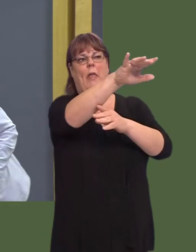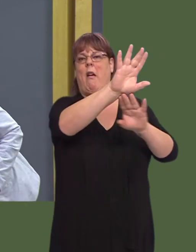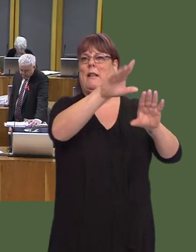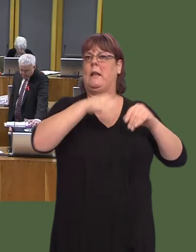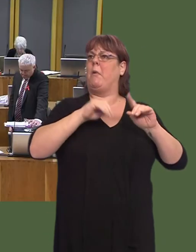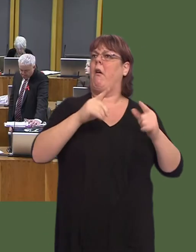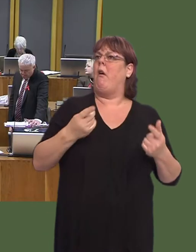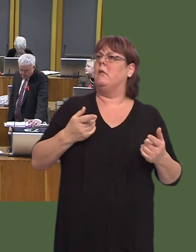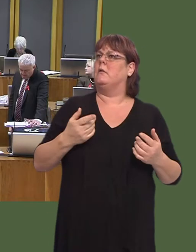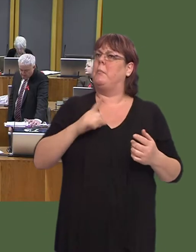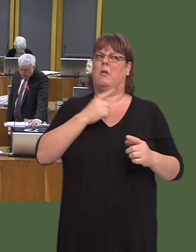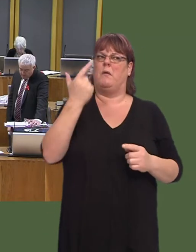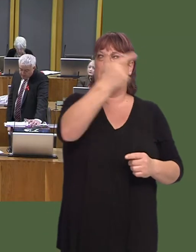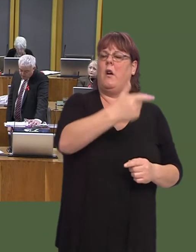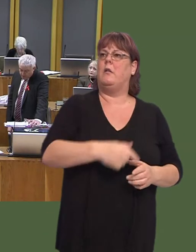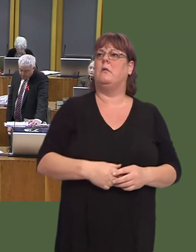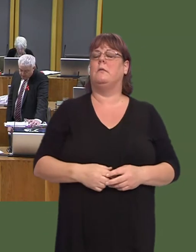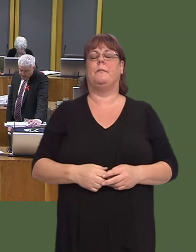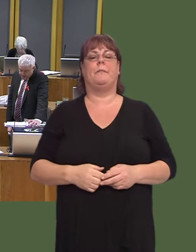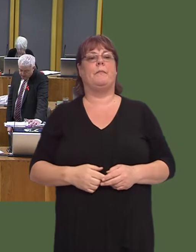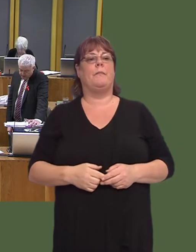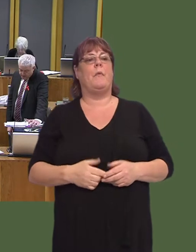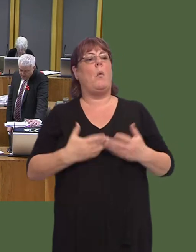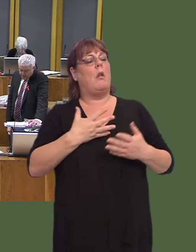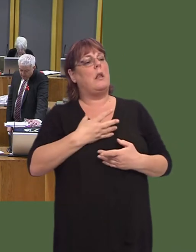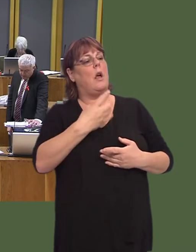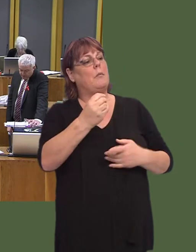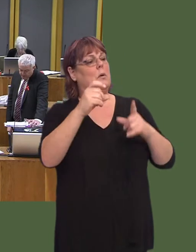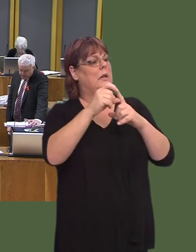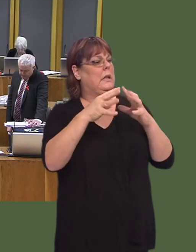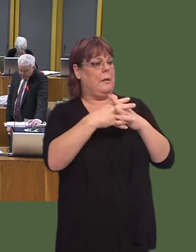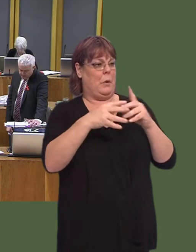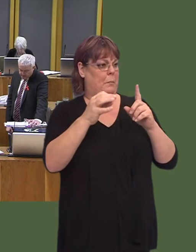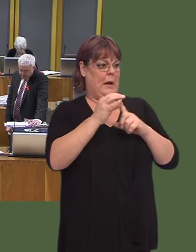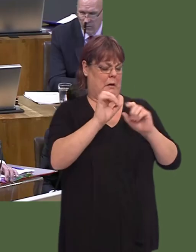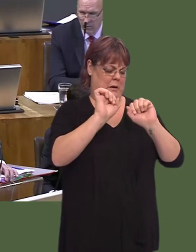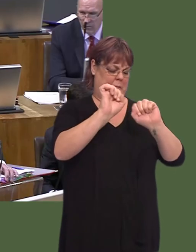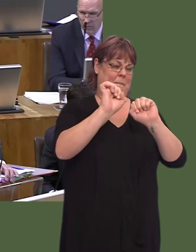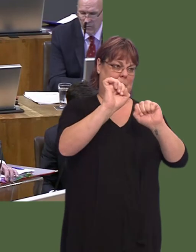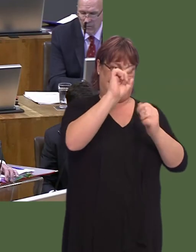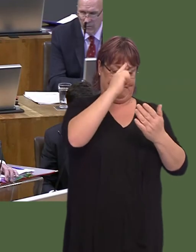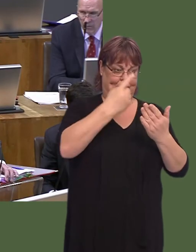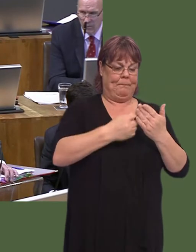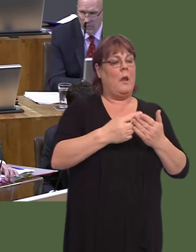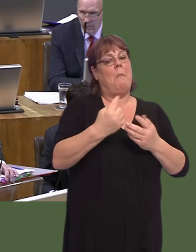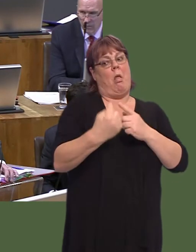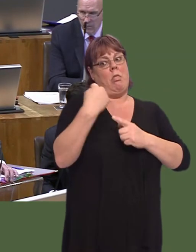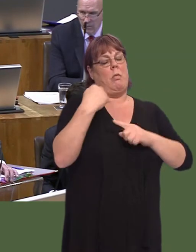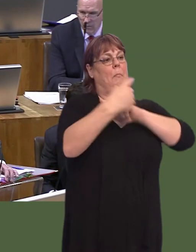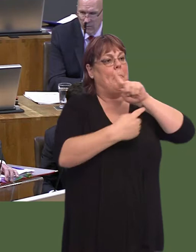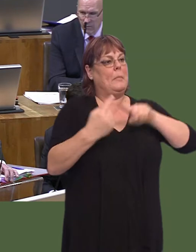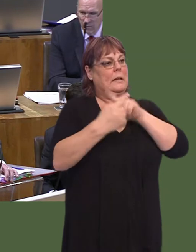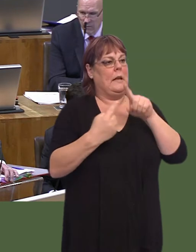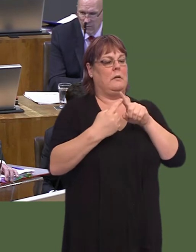in Nantgarw? Well, it's a matter of course for the DWP, but what at that meeting, what was confirmed by the